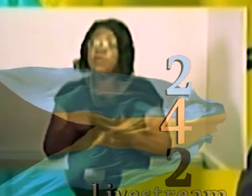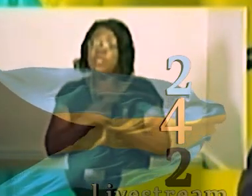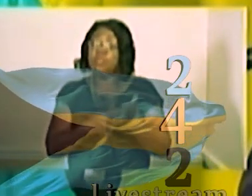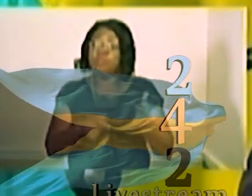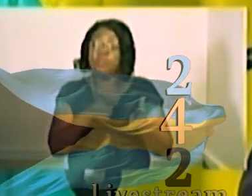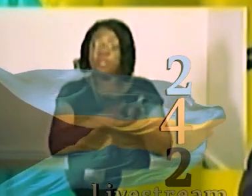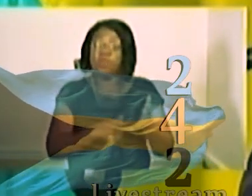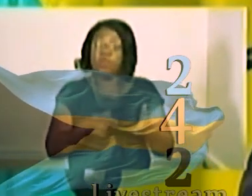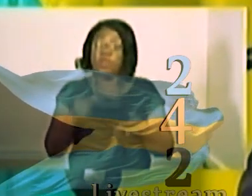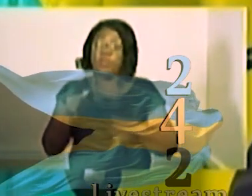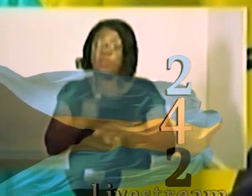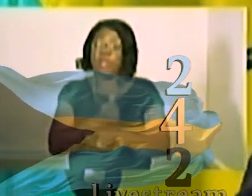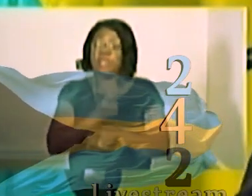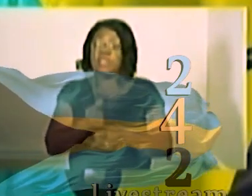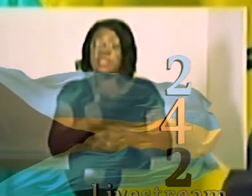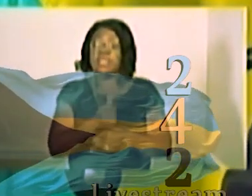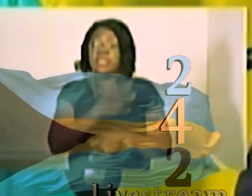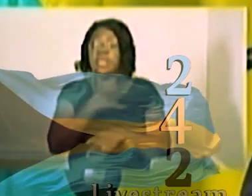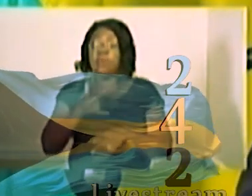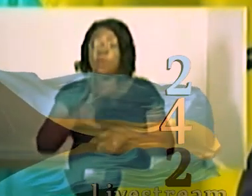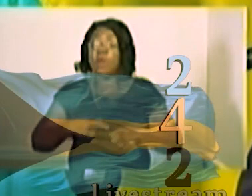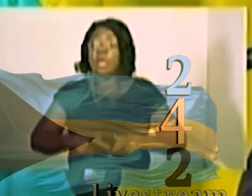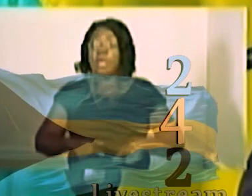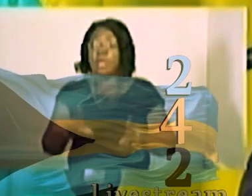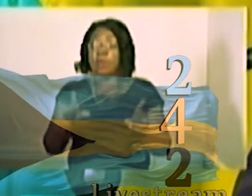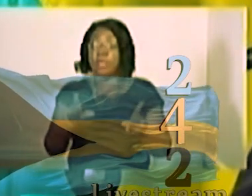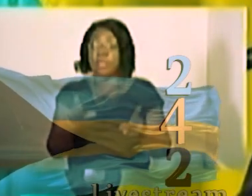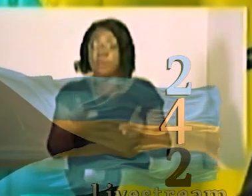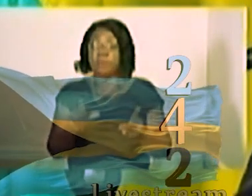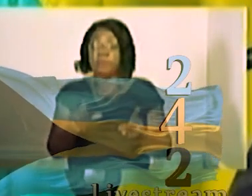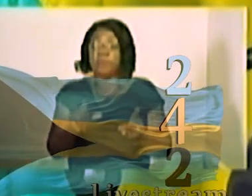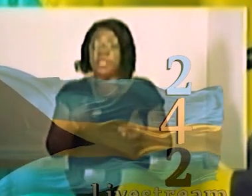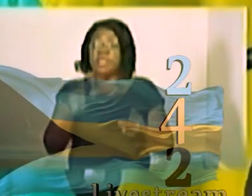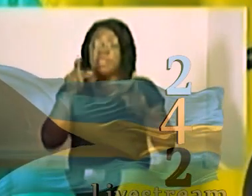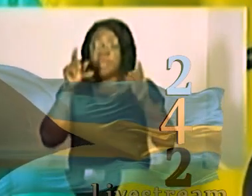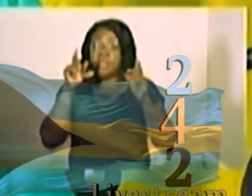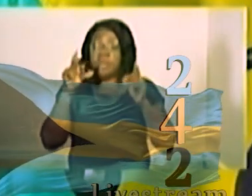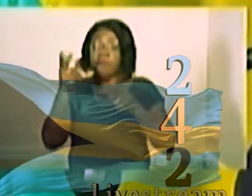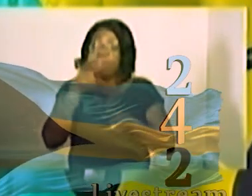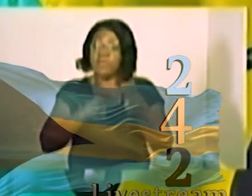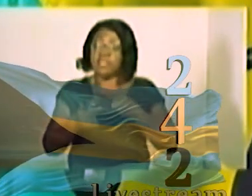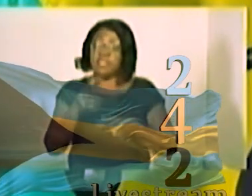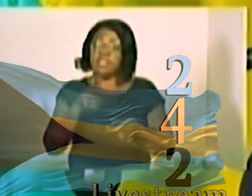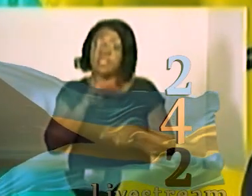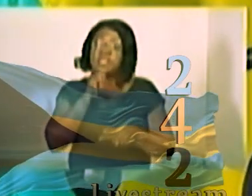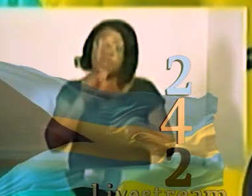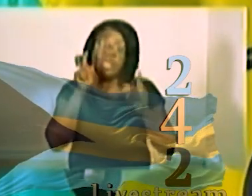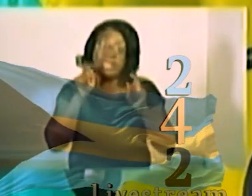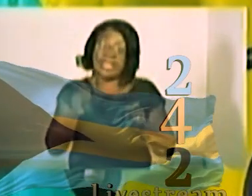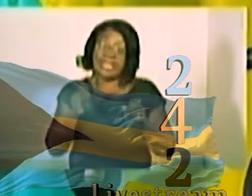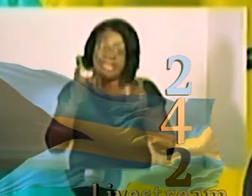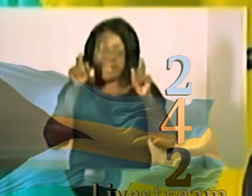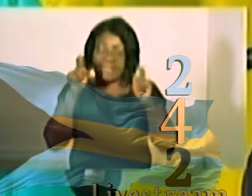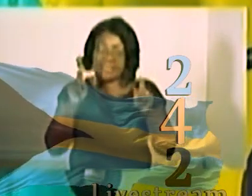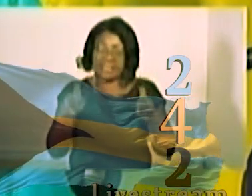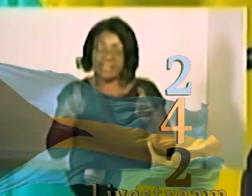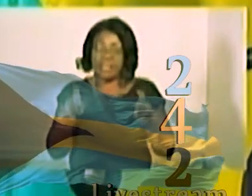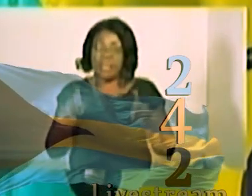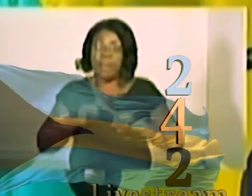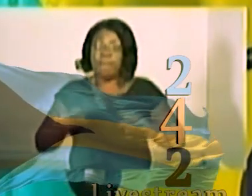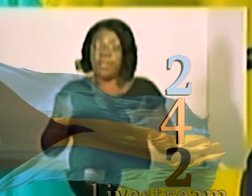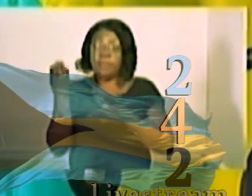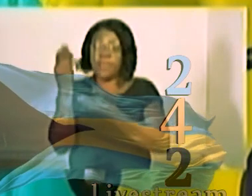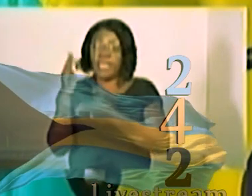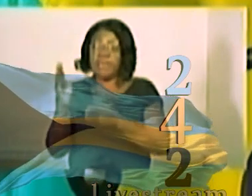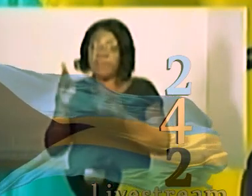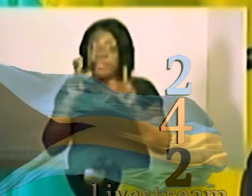allowing non-residents in, not requiring testing, and Bahamians requiring testing. That is false.